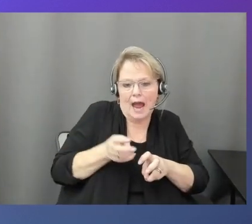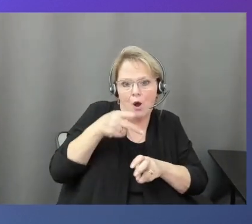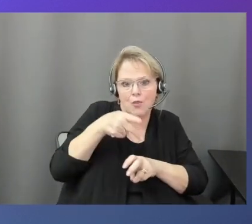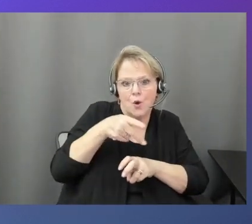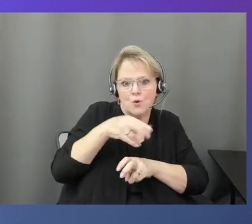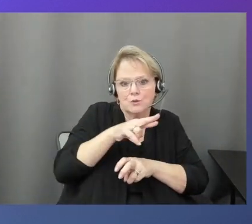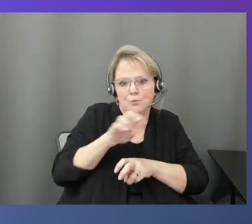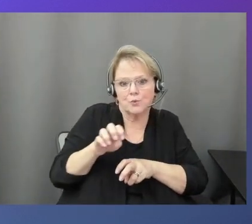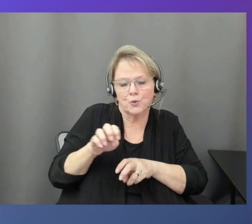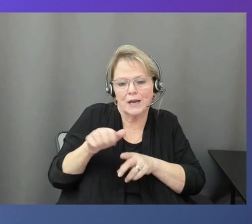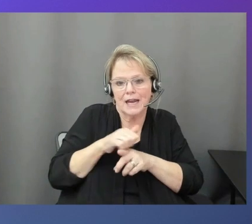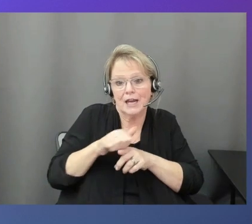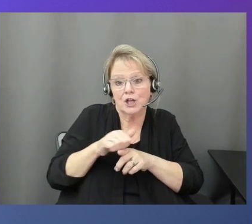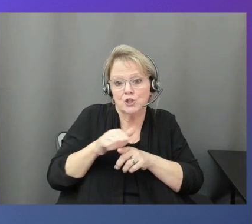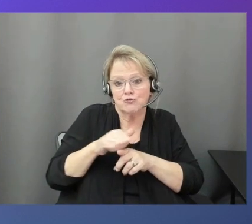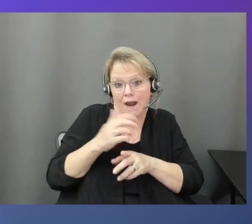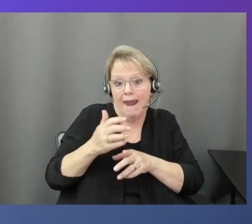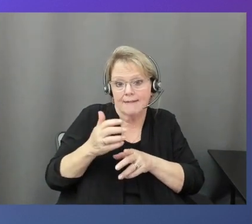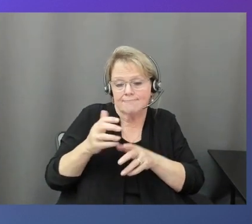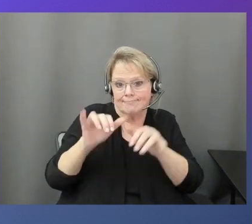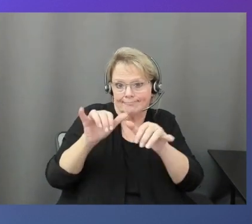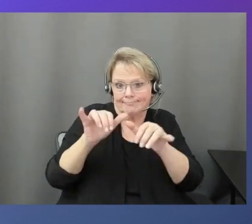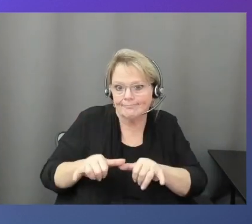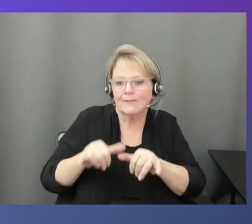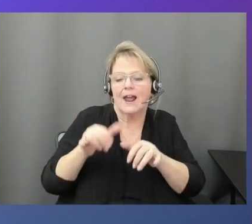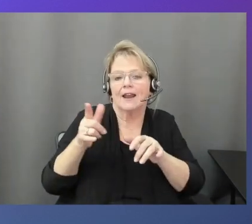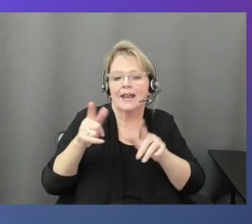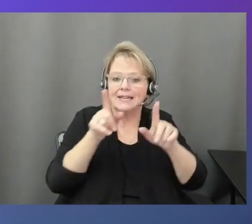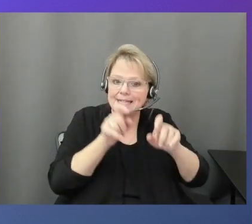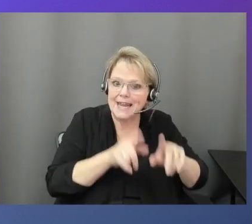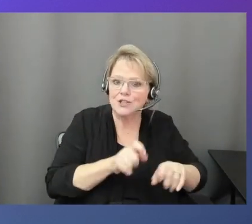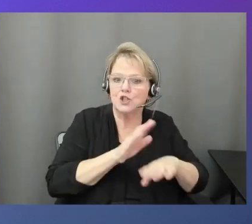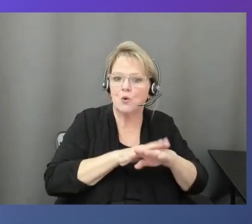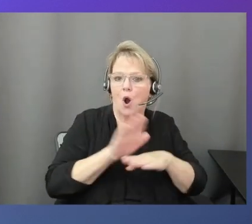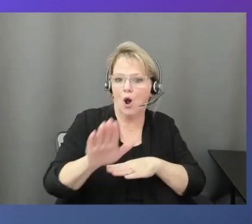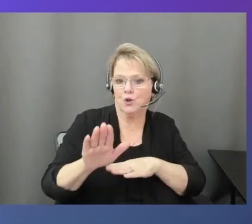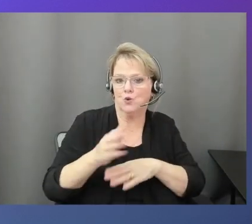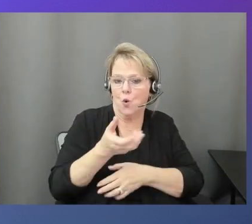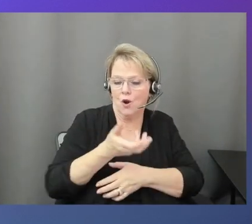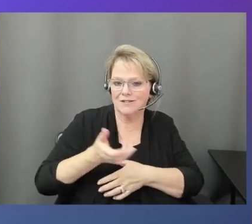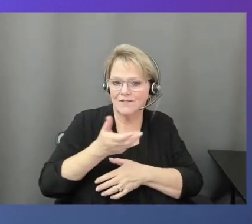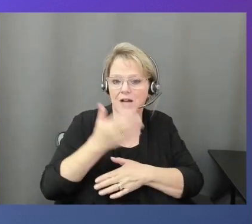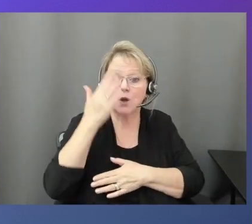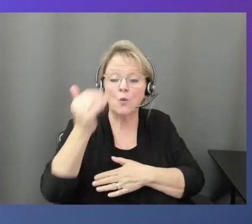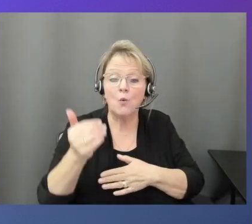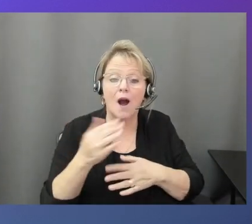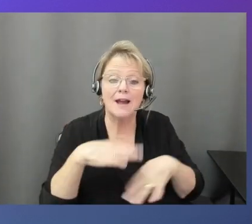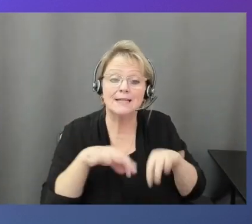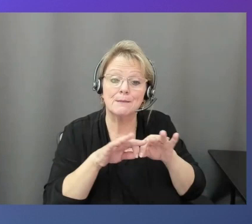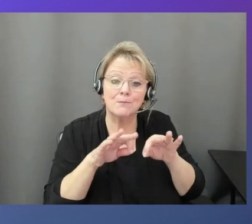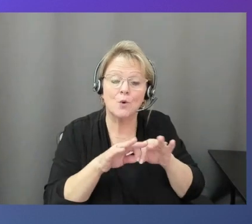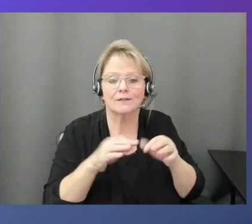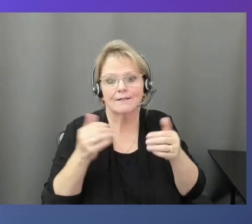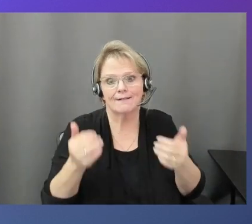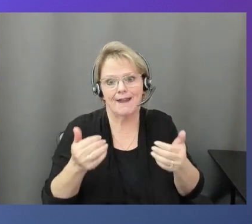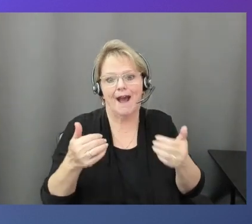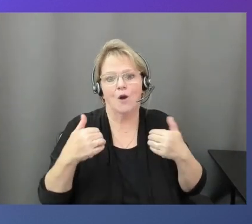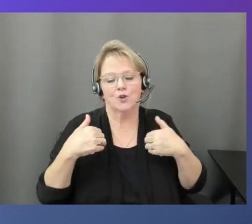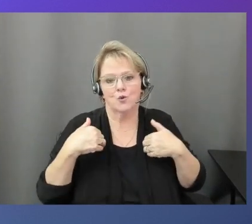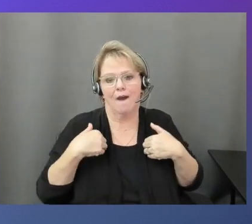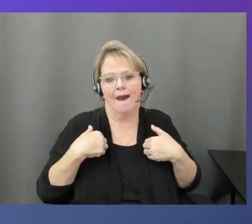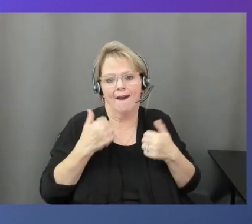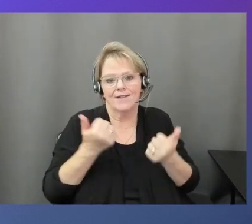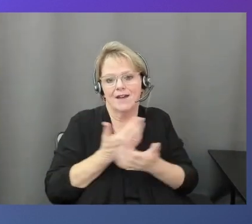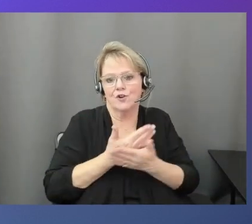it locally on your device. Okay. But why that's important is now you have the 3 layers in the 3-layer cake. You're going to get that